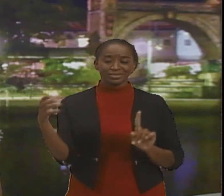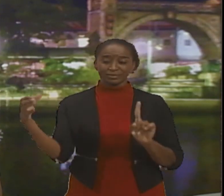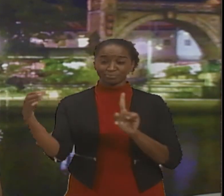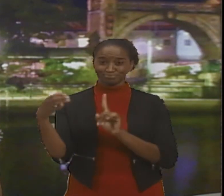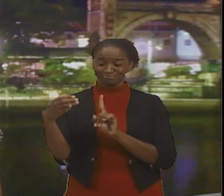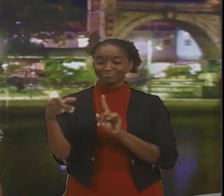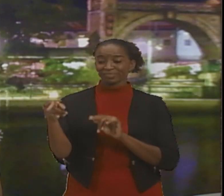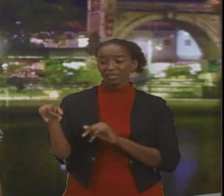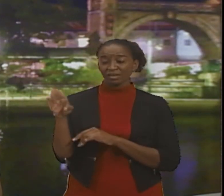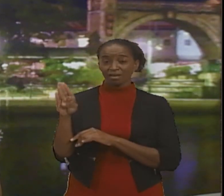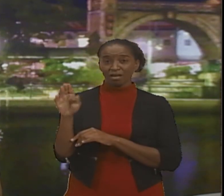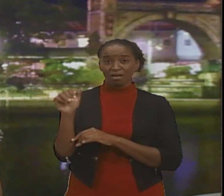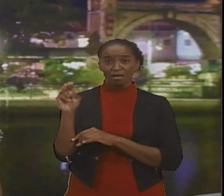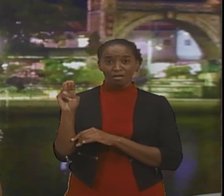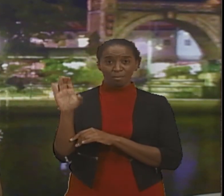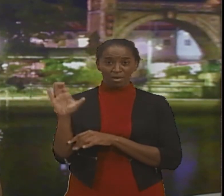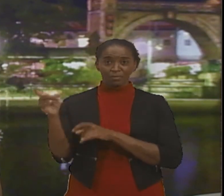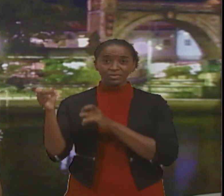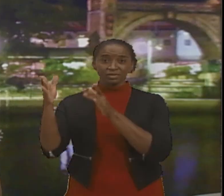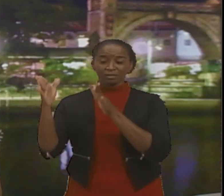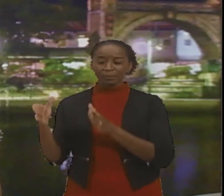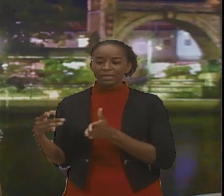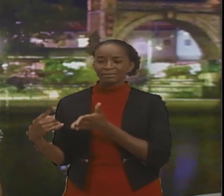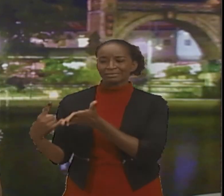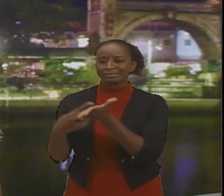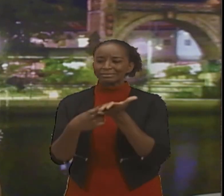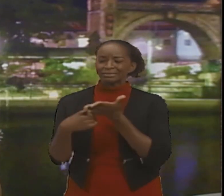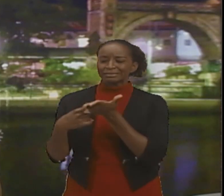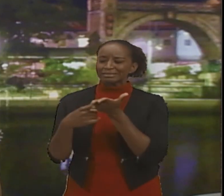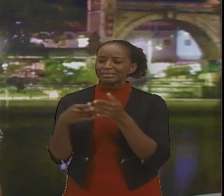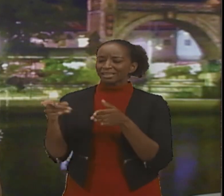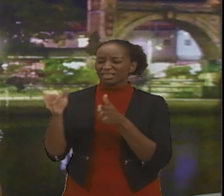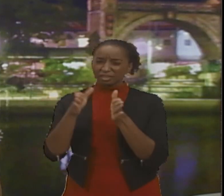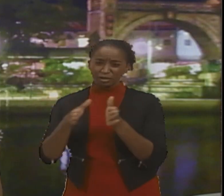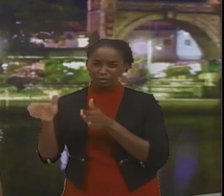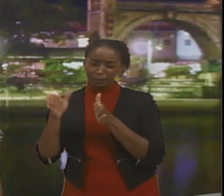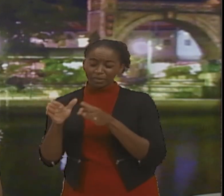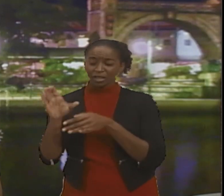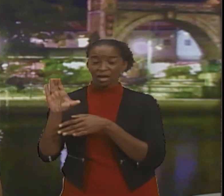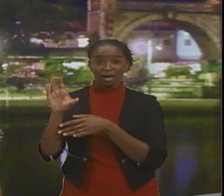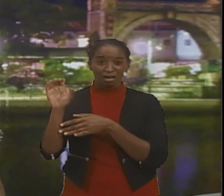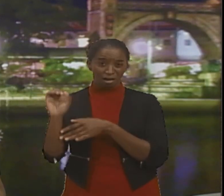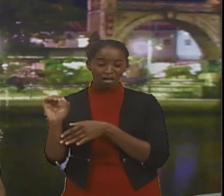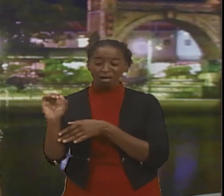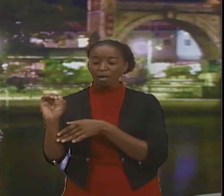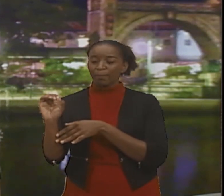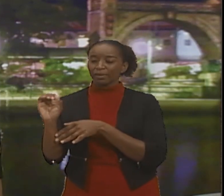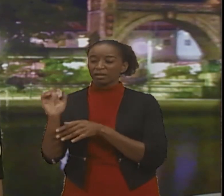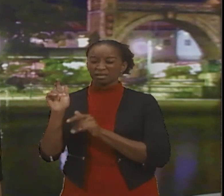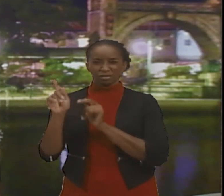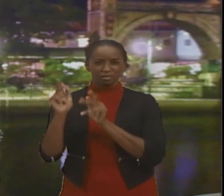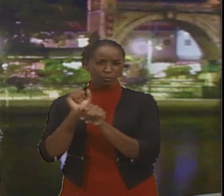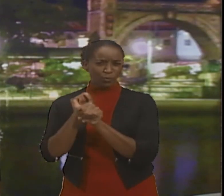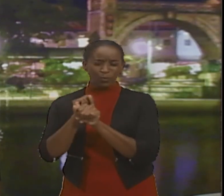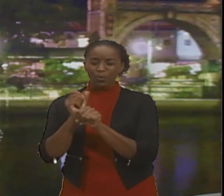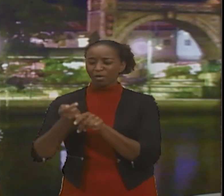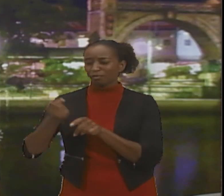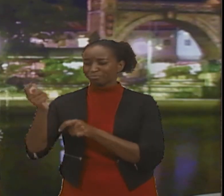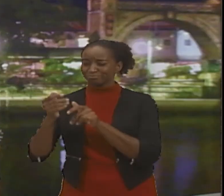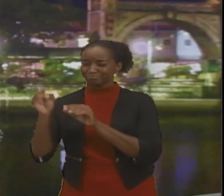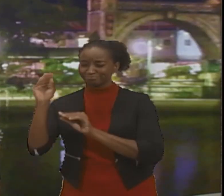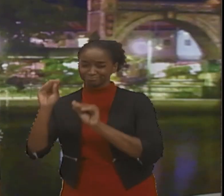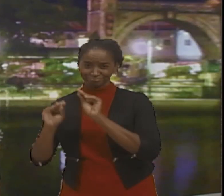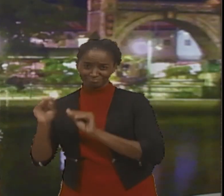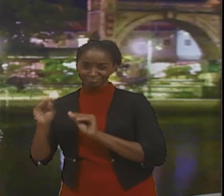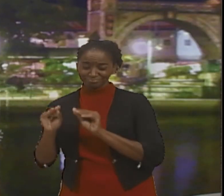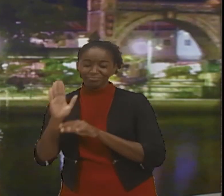BAMC management for preliminary discussions on the company's proposal for restructuring. And a meeting with workers will be held on December 11th at 2